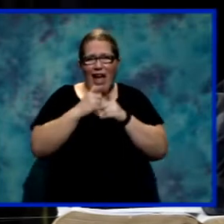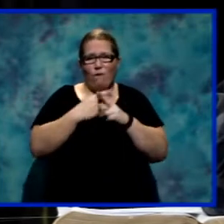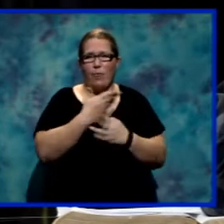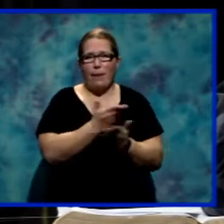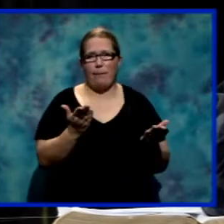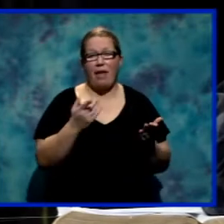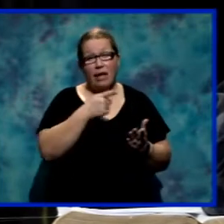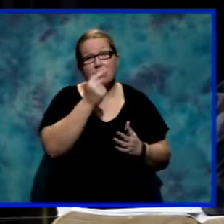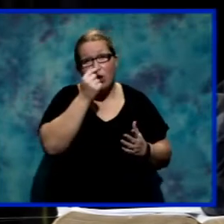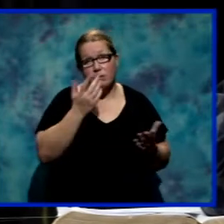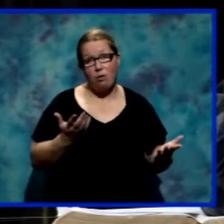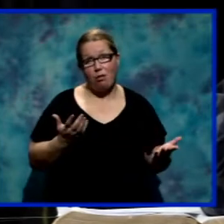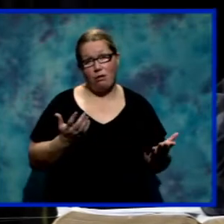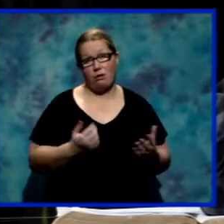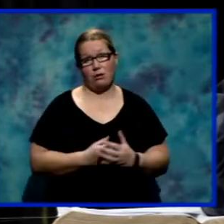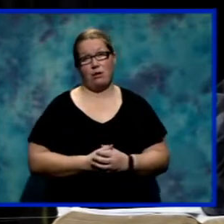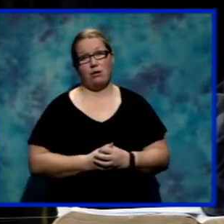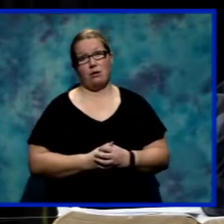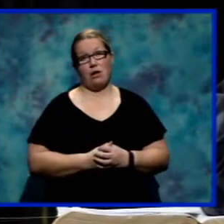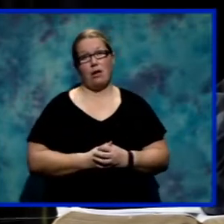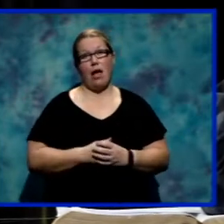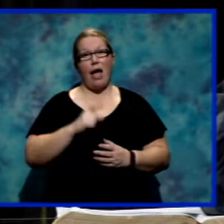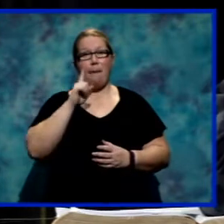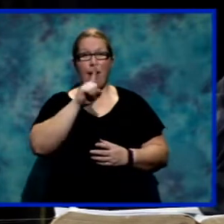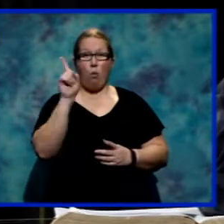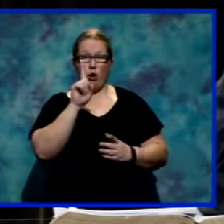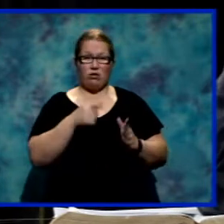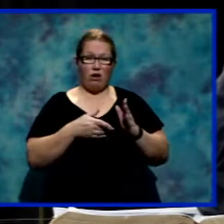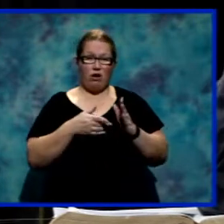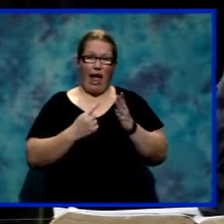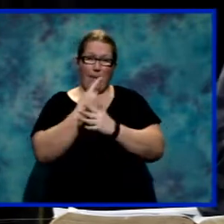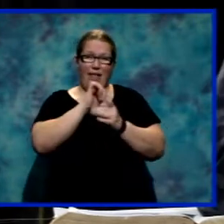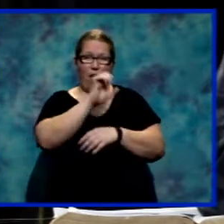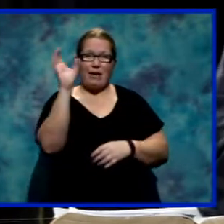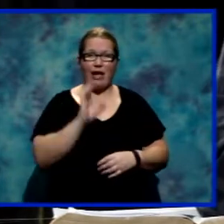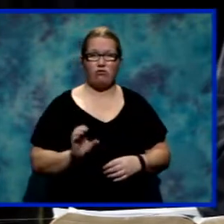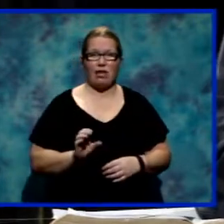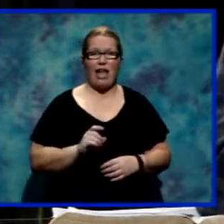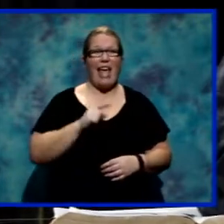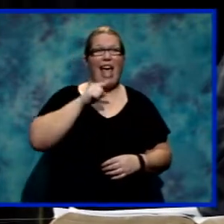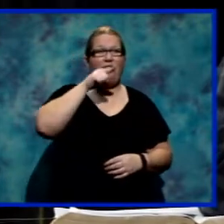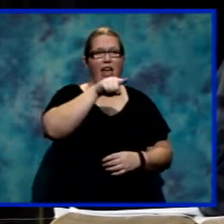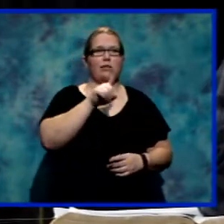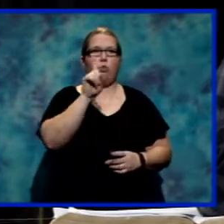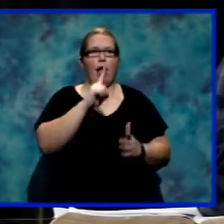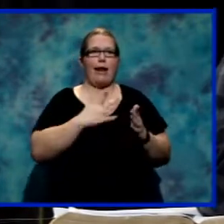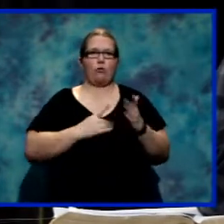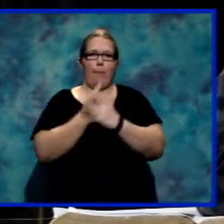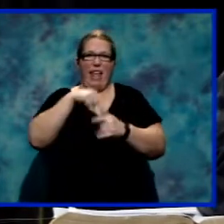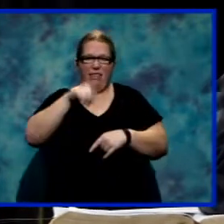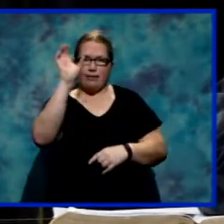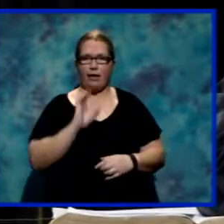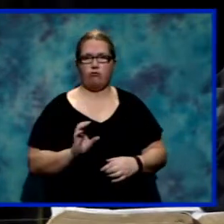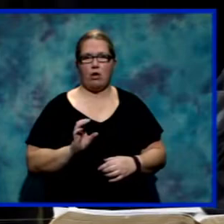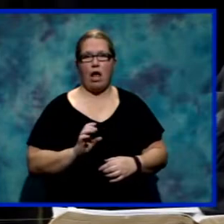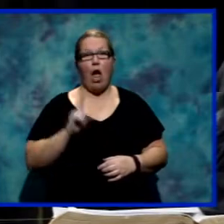That's possible. But what is going on in those countries is what needs to go on in this country. And what is going